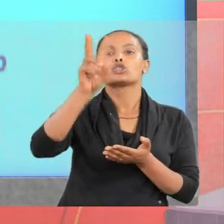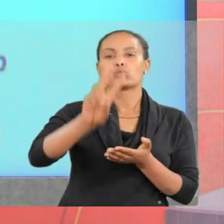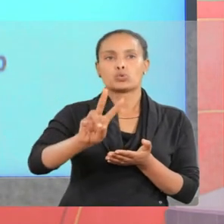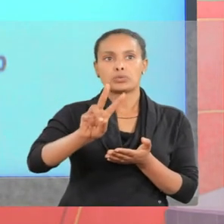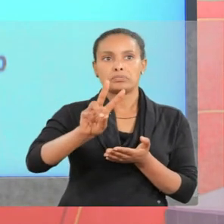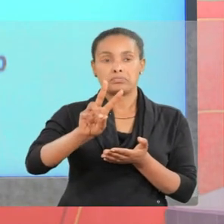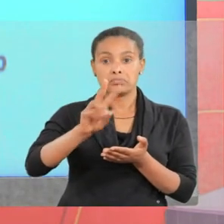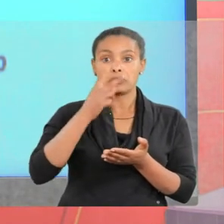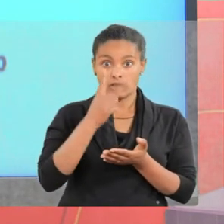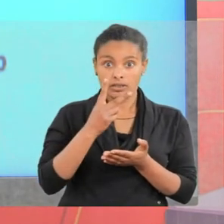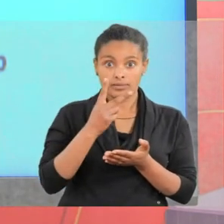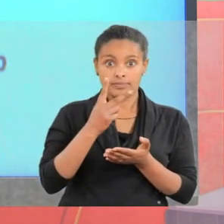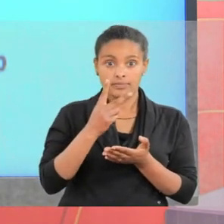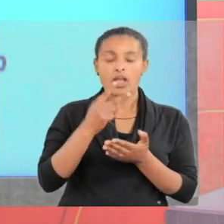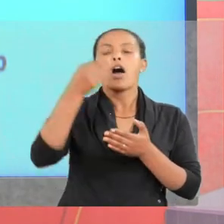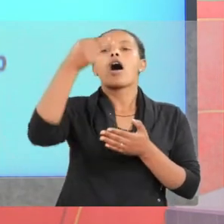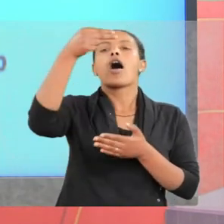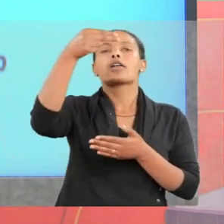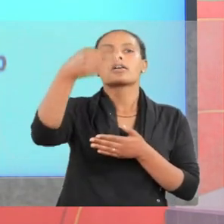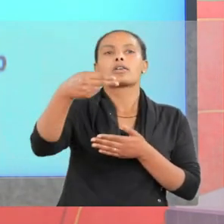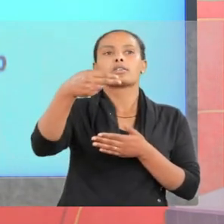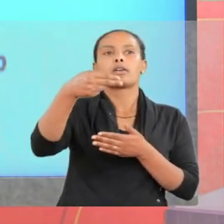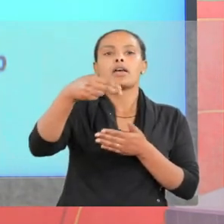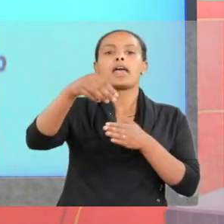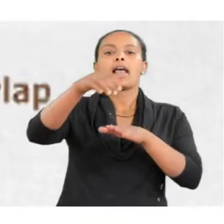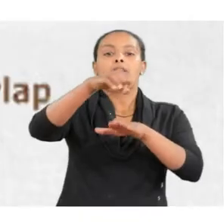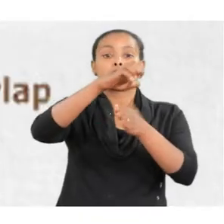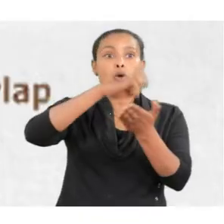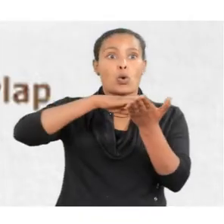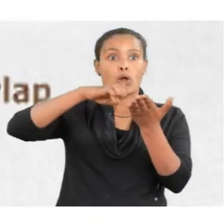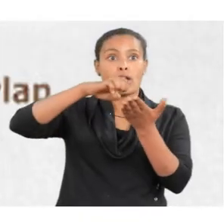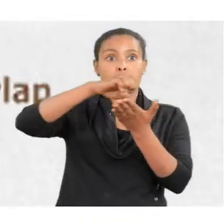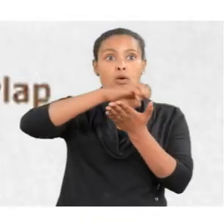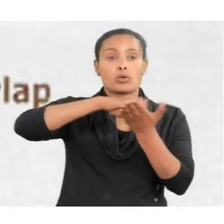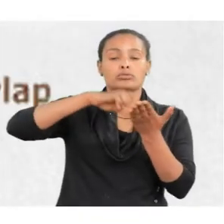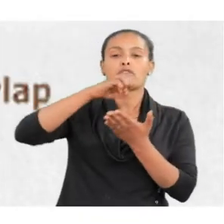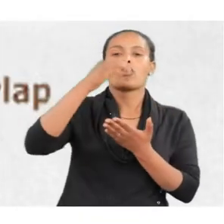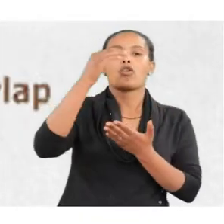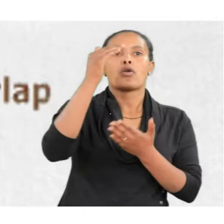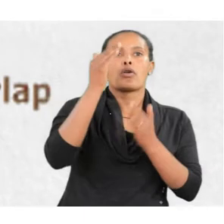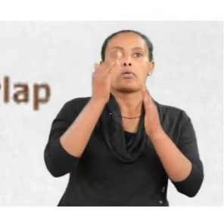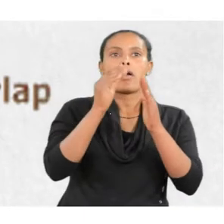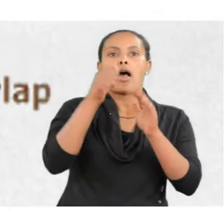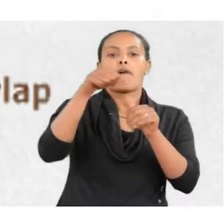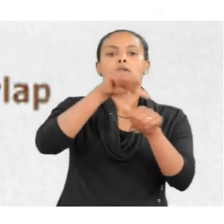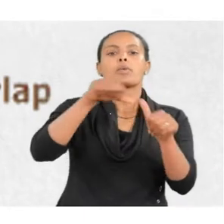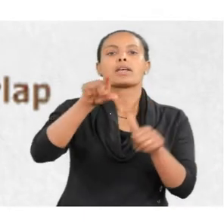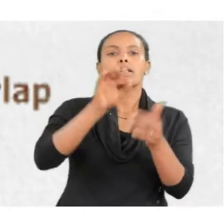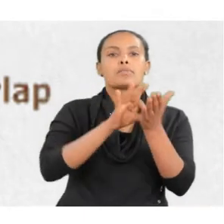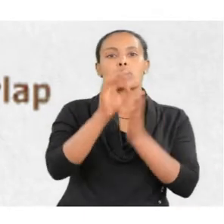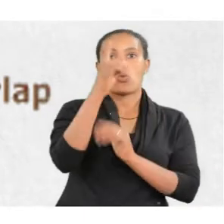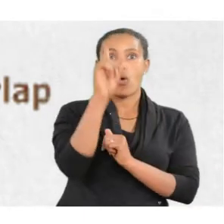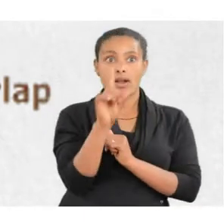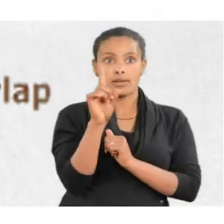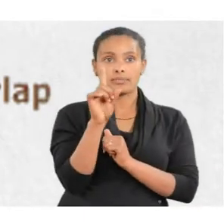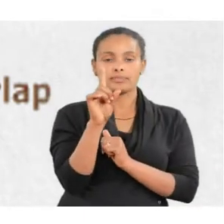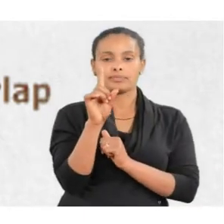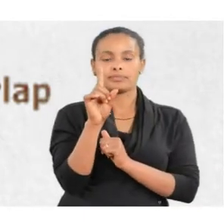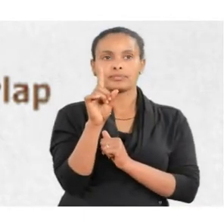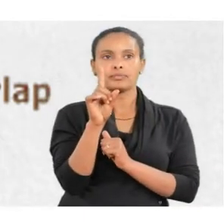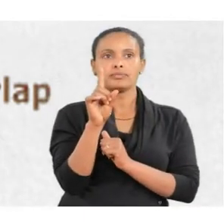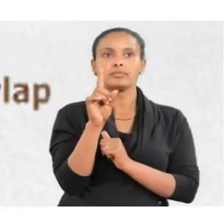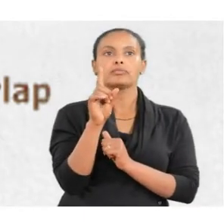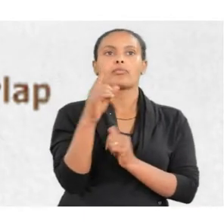H2, you see? Hydrogen, its electronic configuration, hydrogen, atomic number one,